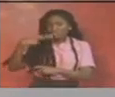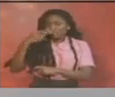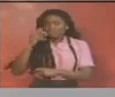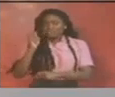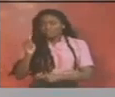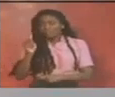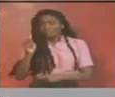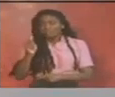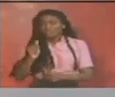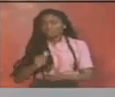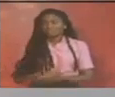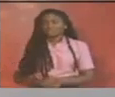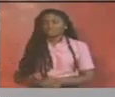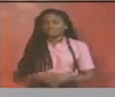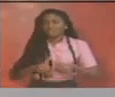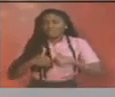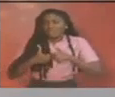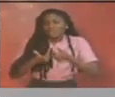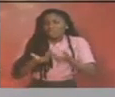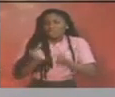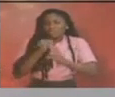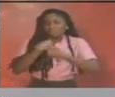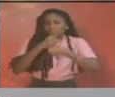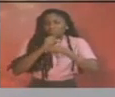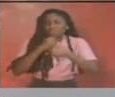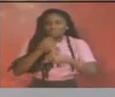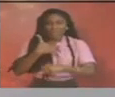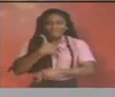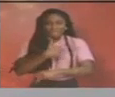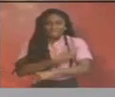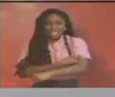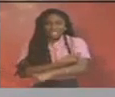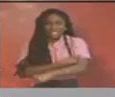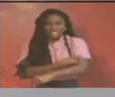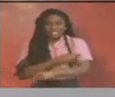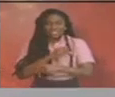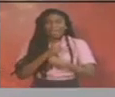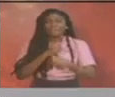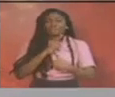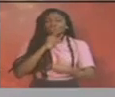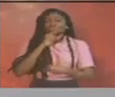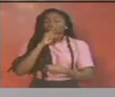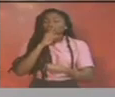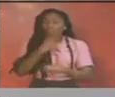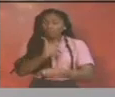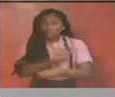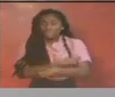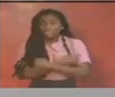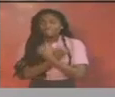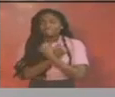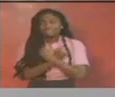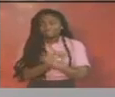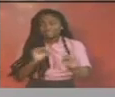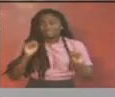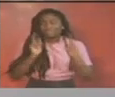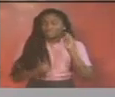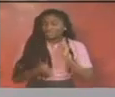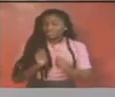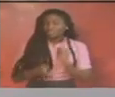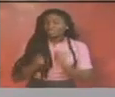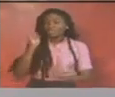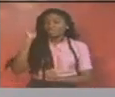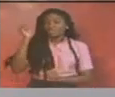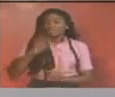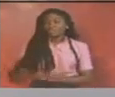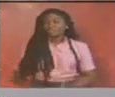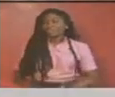the development of vaccines. And of course, this helps to ensure the safety of vaccines that are used in Trinidad and